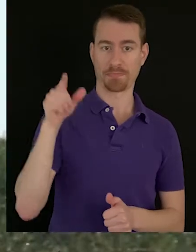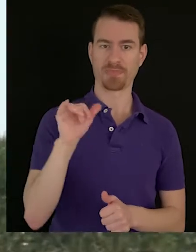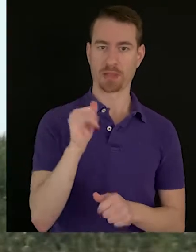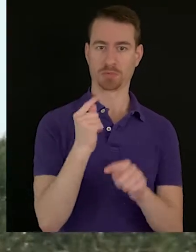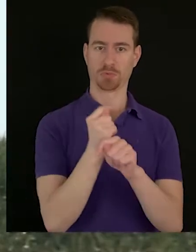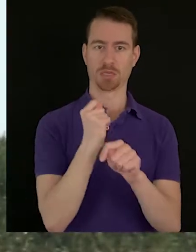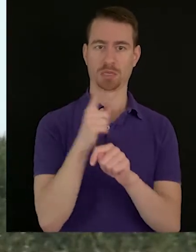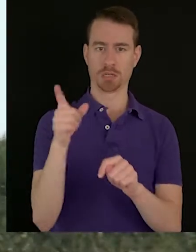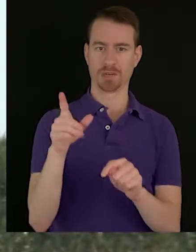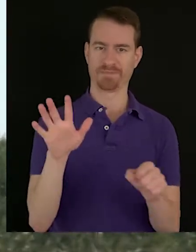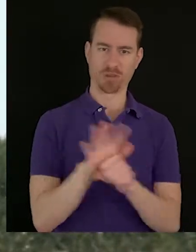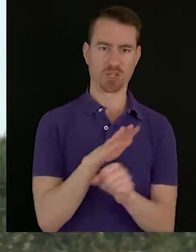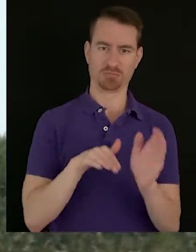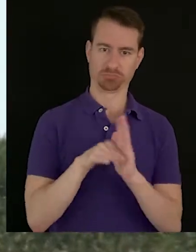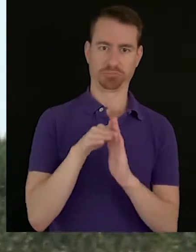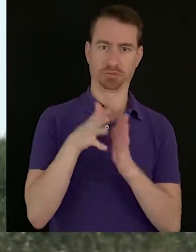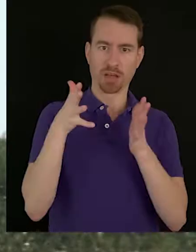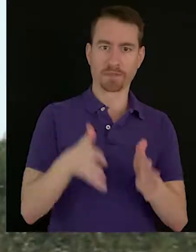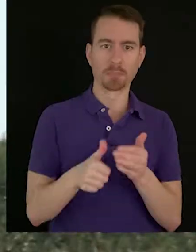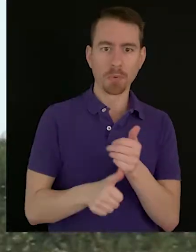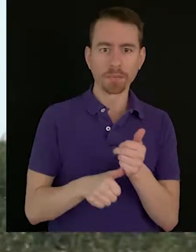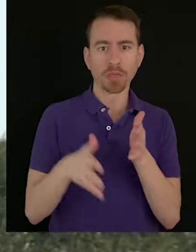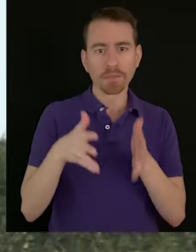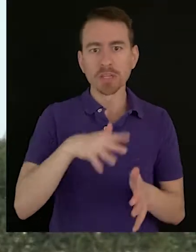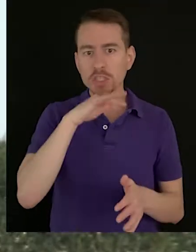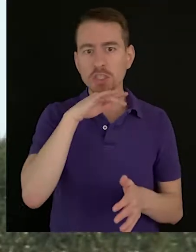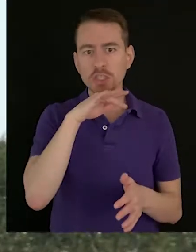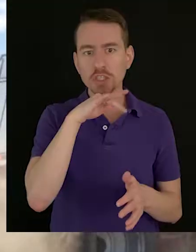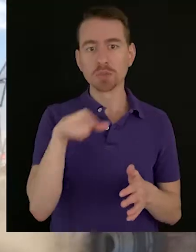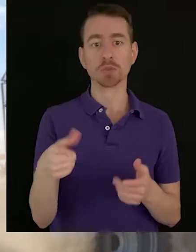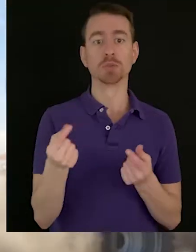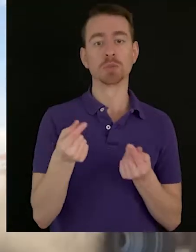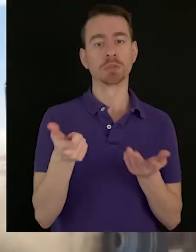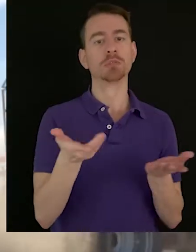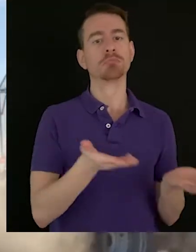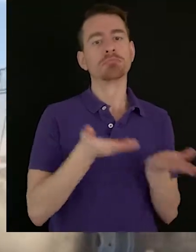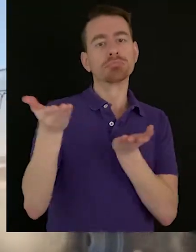soil. They're full of nutrients. What do you think they're used for?